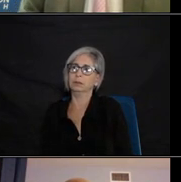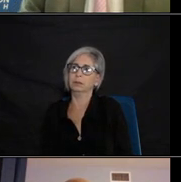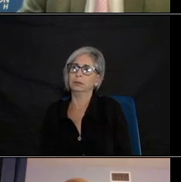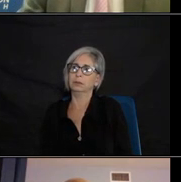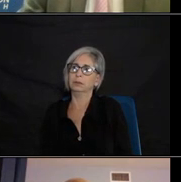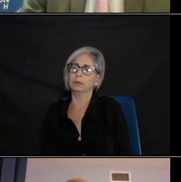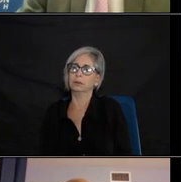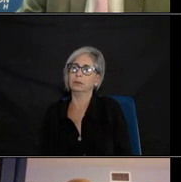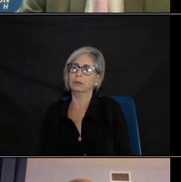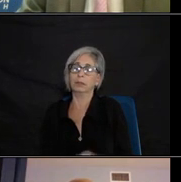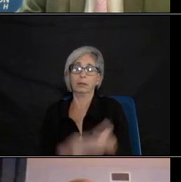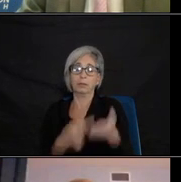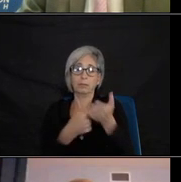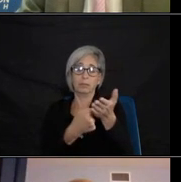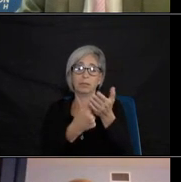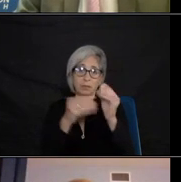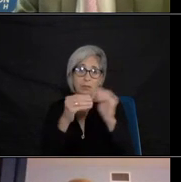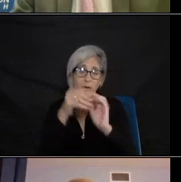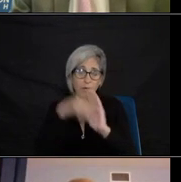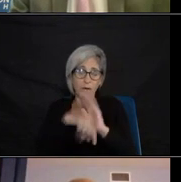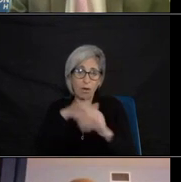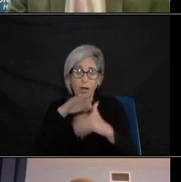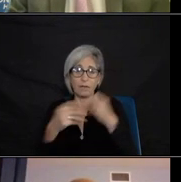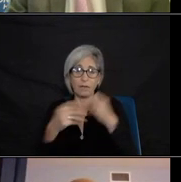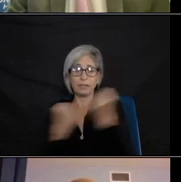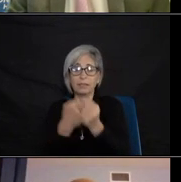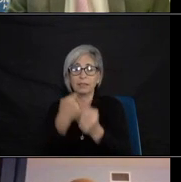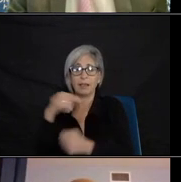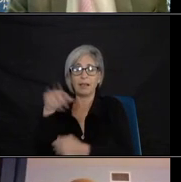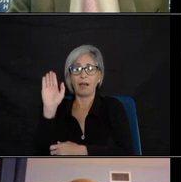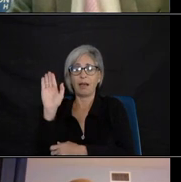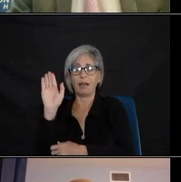Seeing no further discussion, all those in favor state so by saying aye.